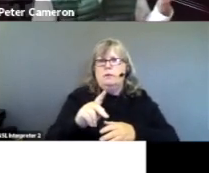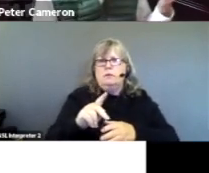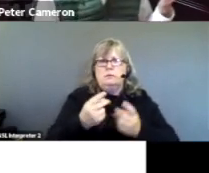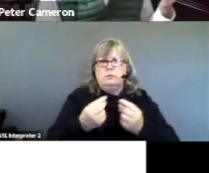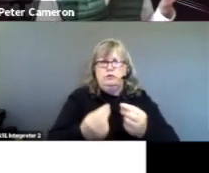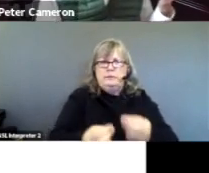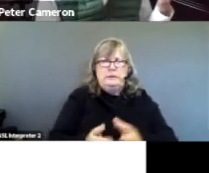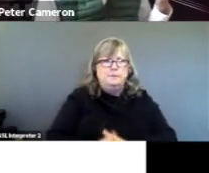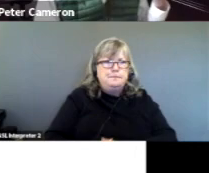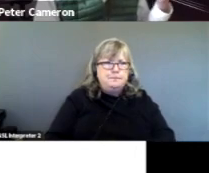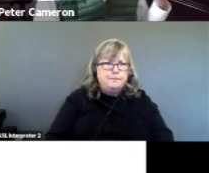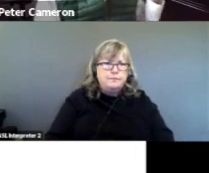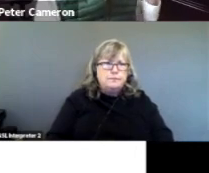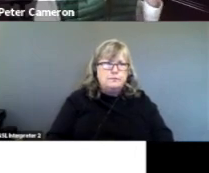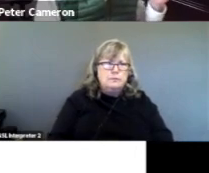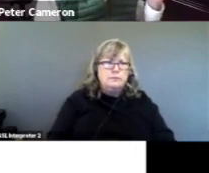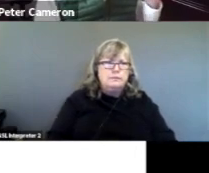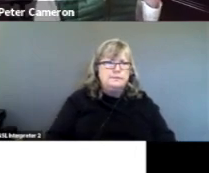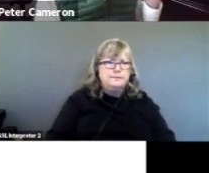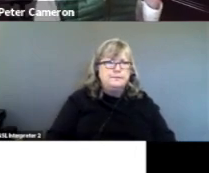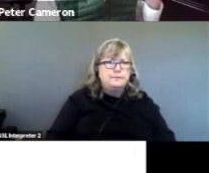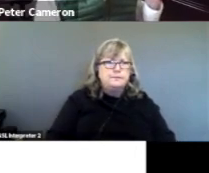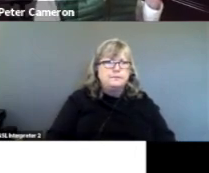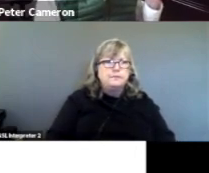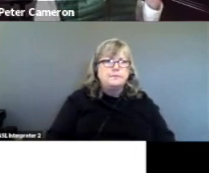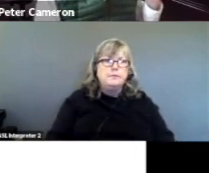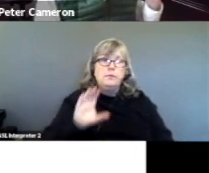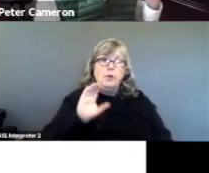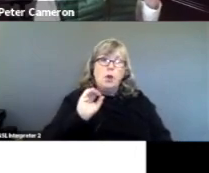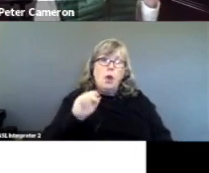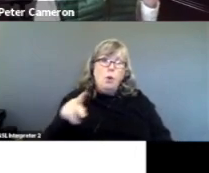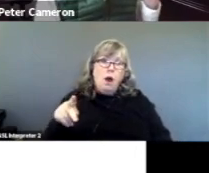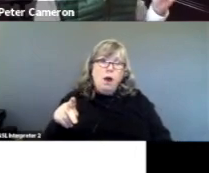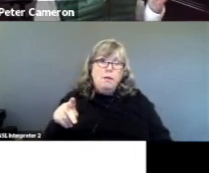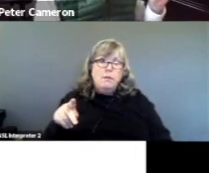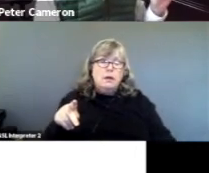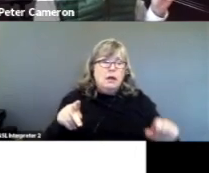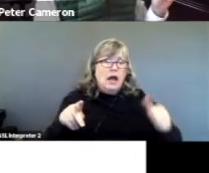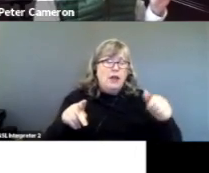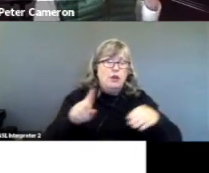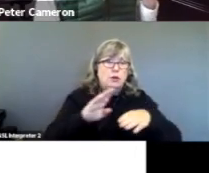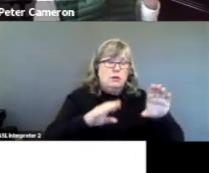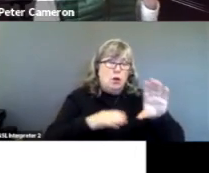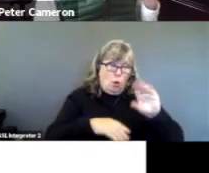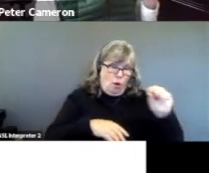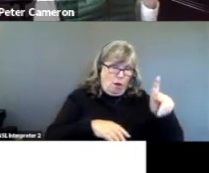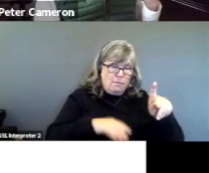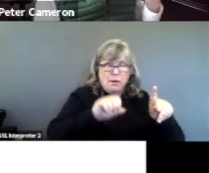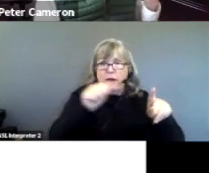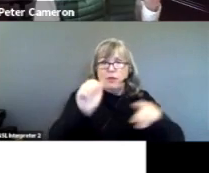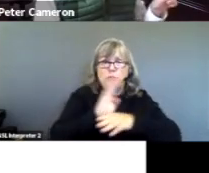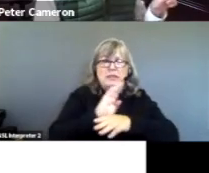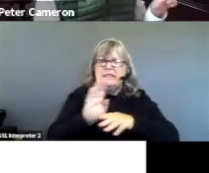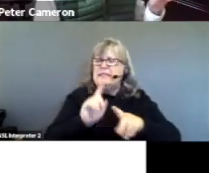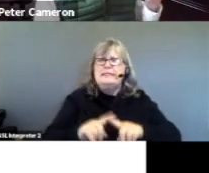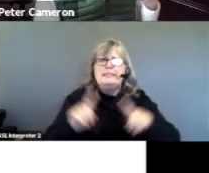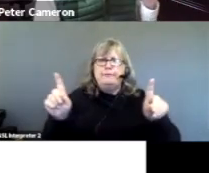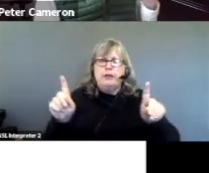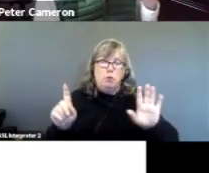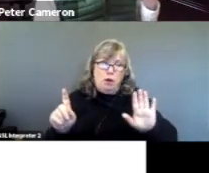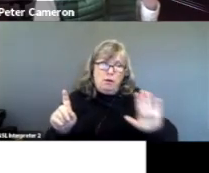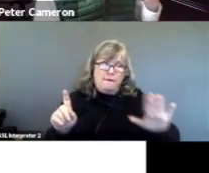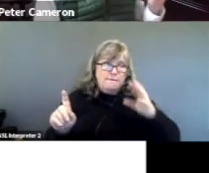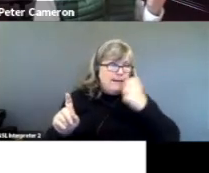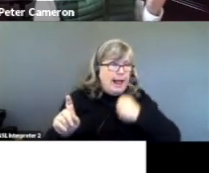So co-ops differ from other businesses by the values, by the democratic